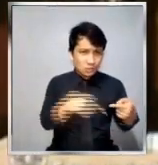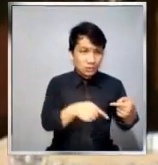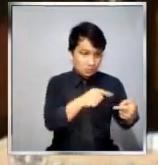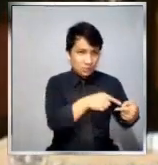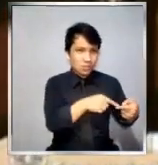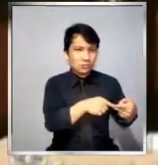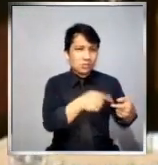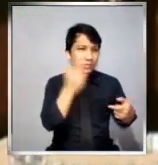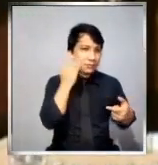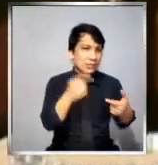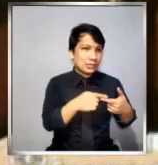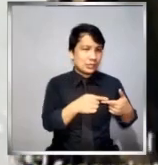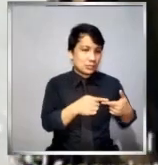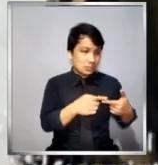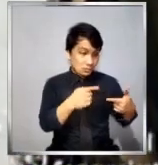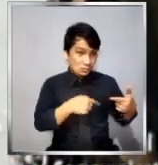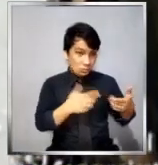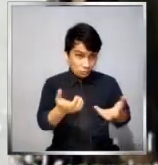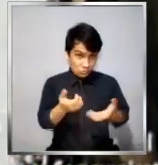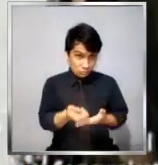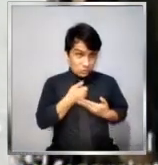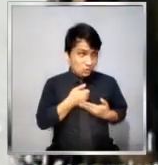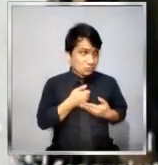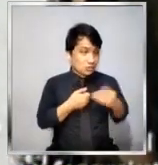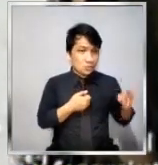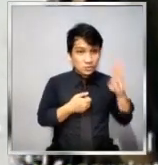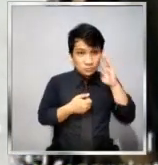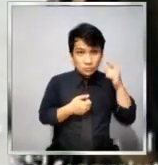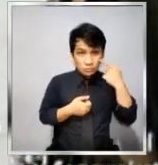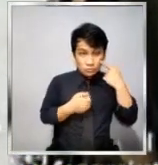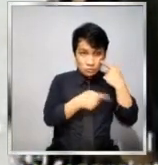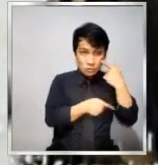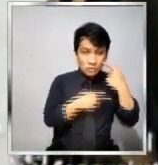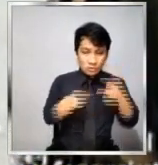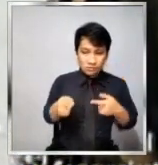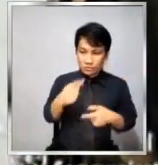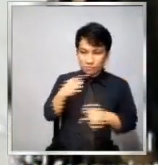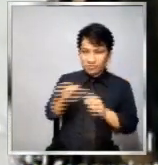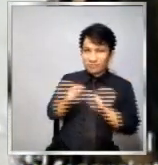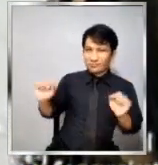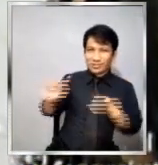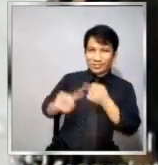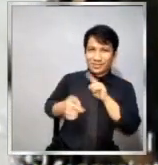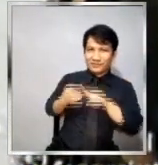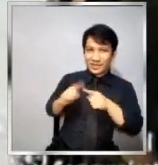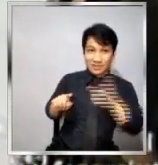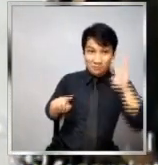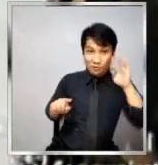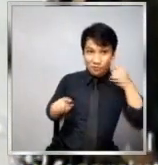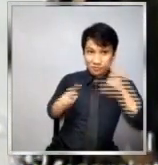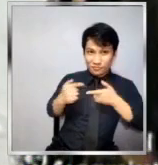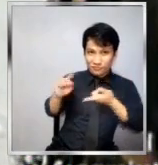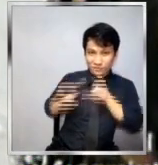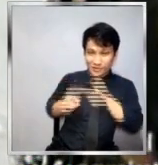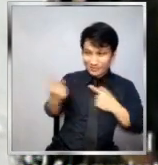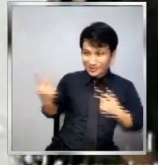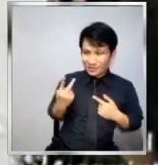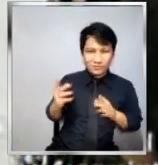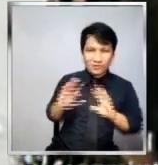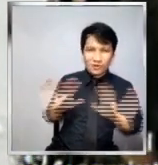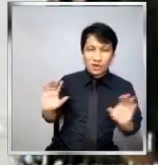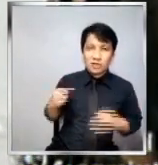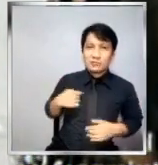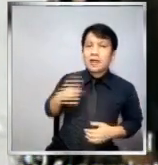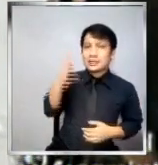Huwag mo akong sabihin mo na kaibigan tayo, that you were once my... It